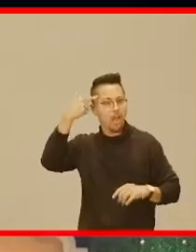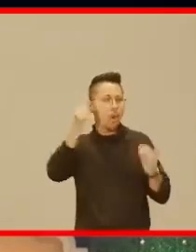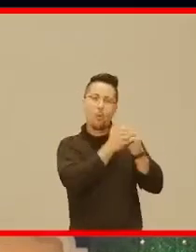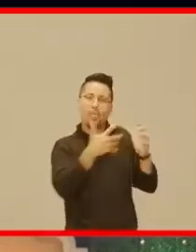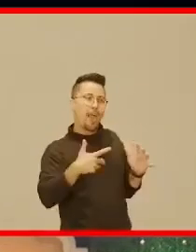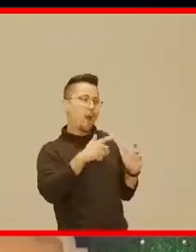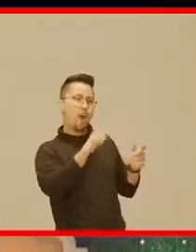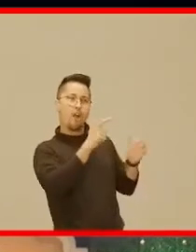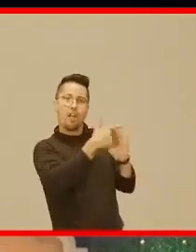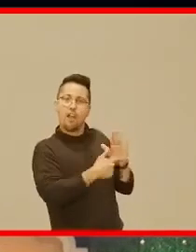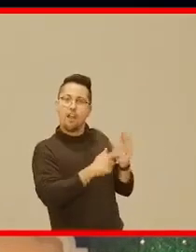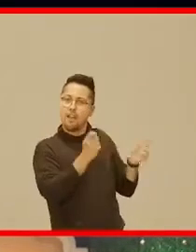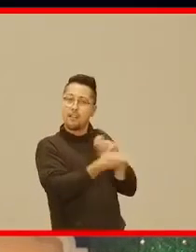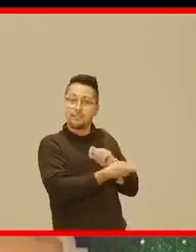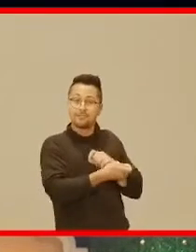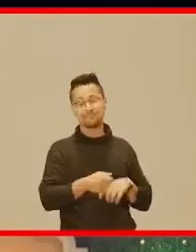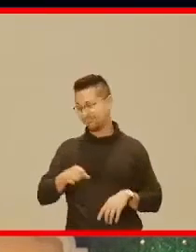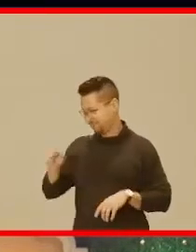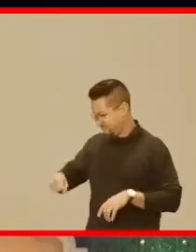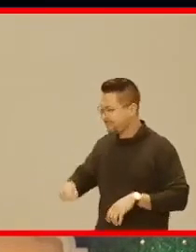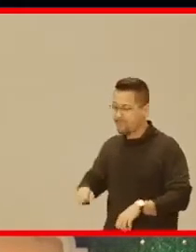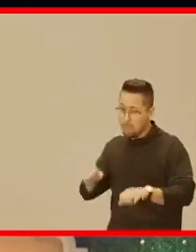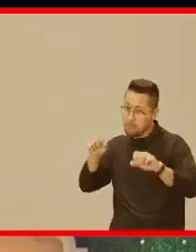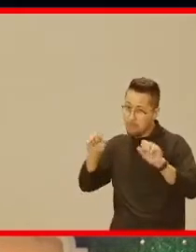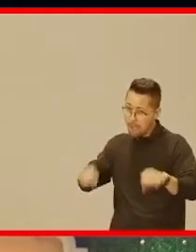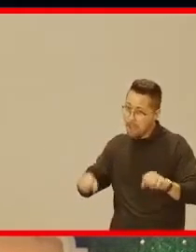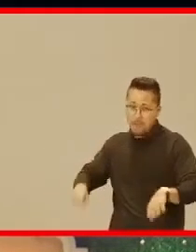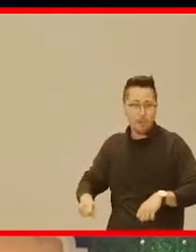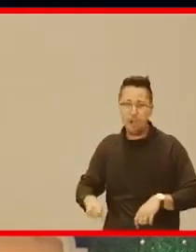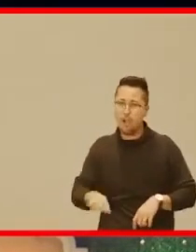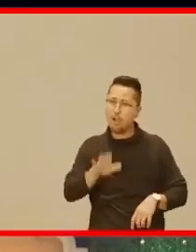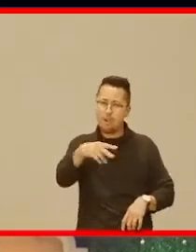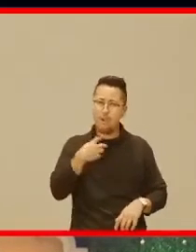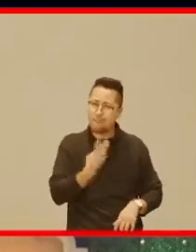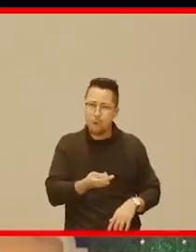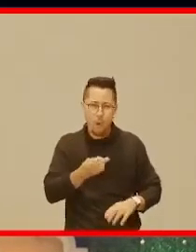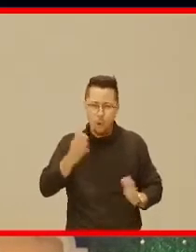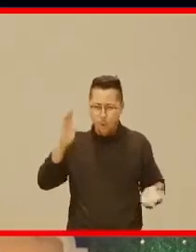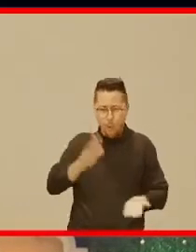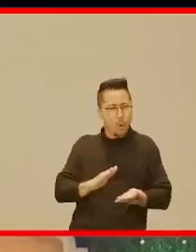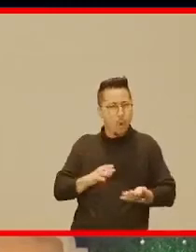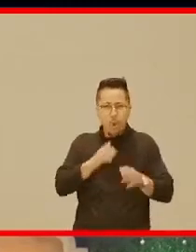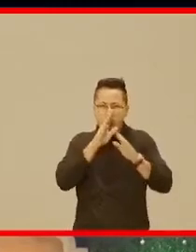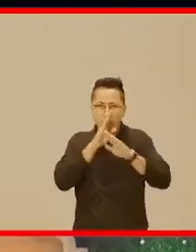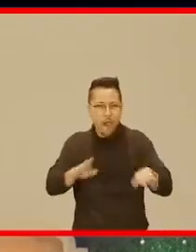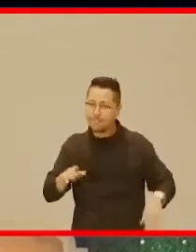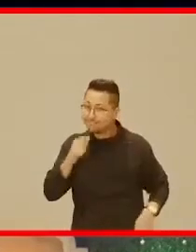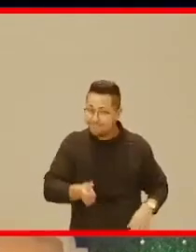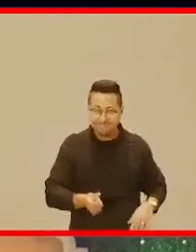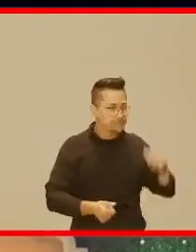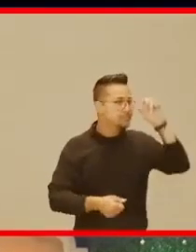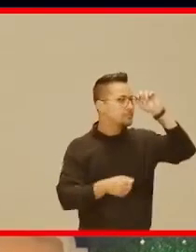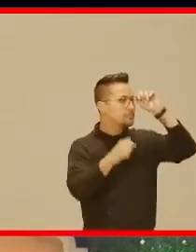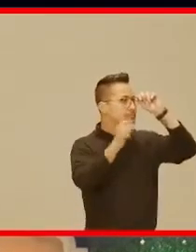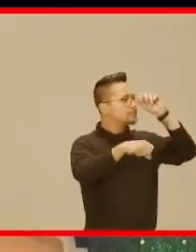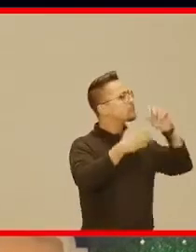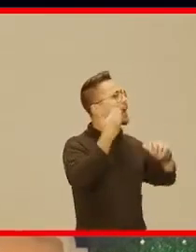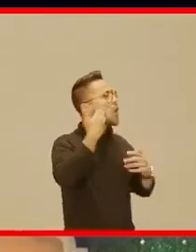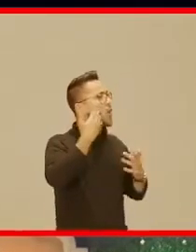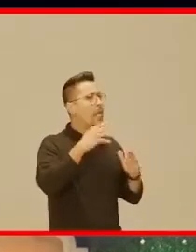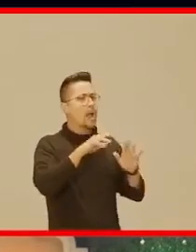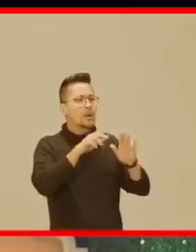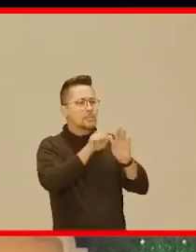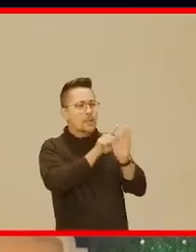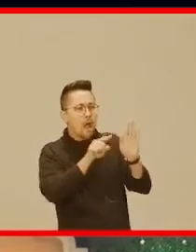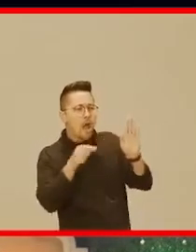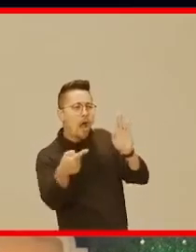possible. It is possible, and you don't have a small voice, I promise you. Okay, Yes. thank you. And I know there is a loophole sort of in that, so maybe if there